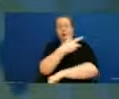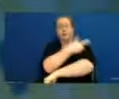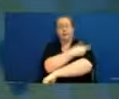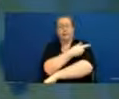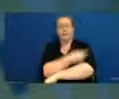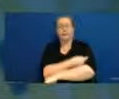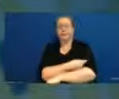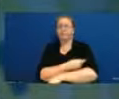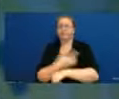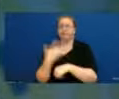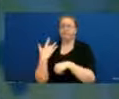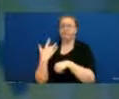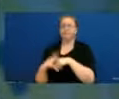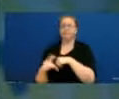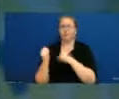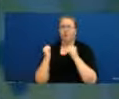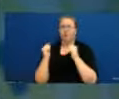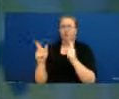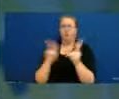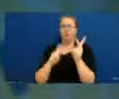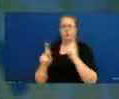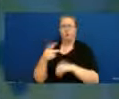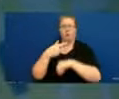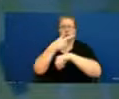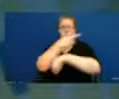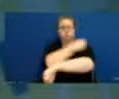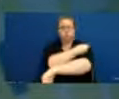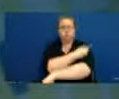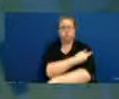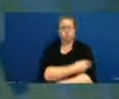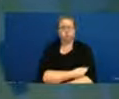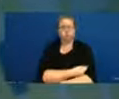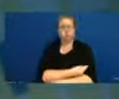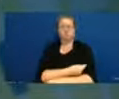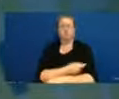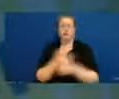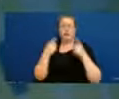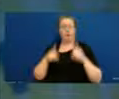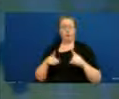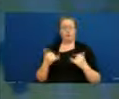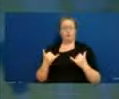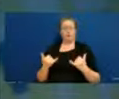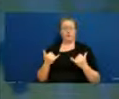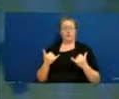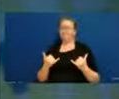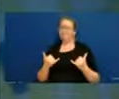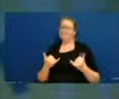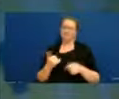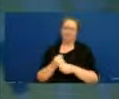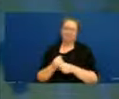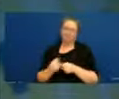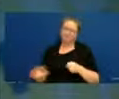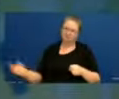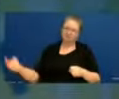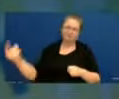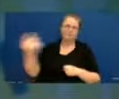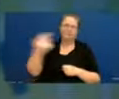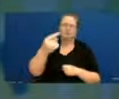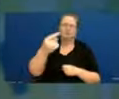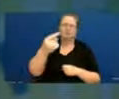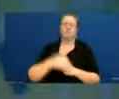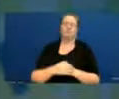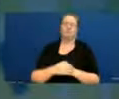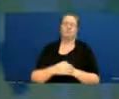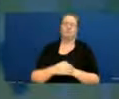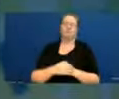have vaccine that's available for everybody. And that's going to happen next year. But for us